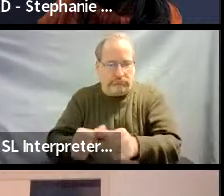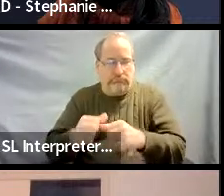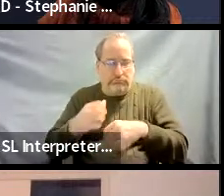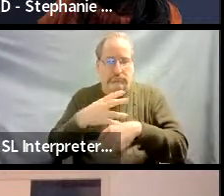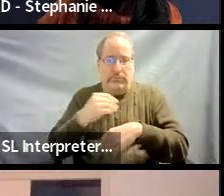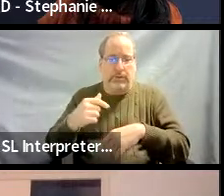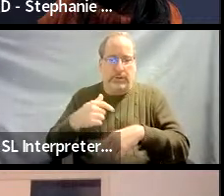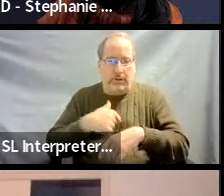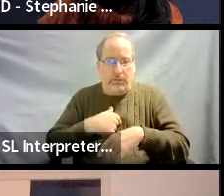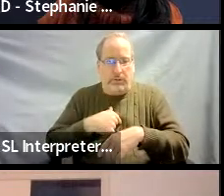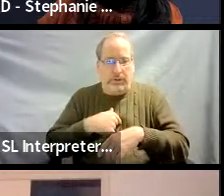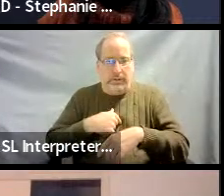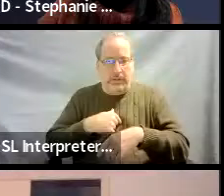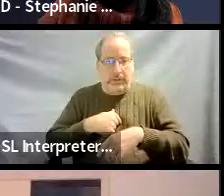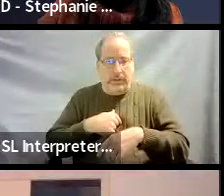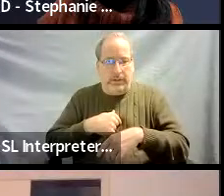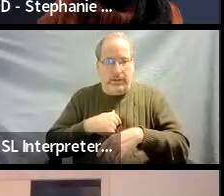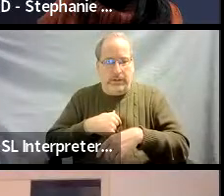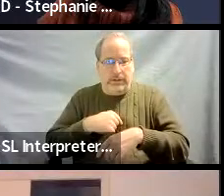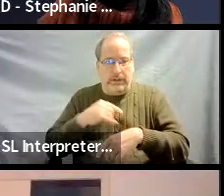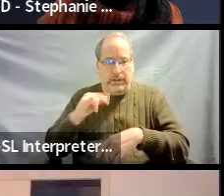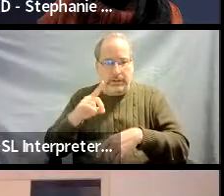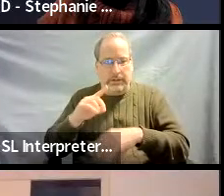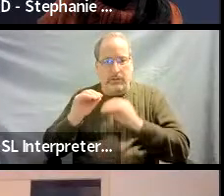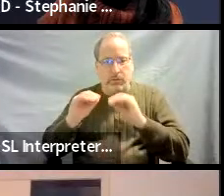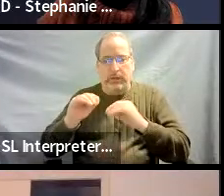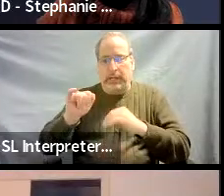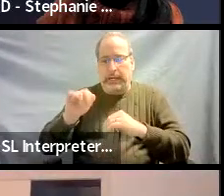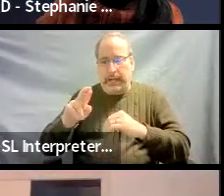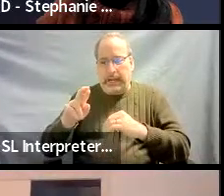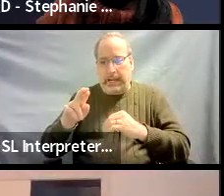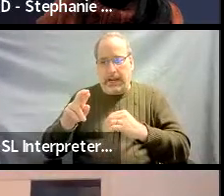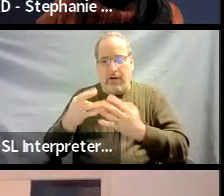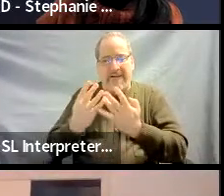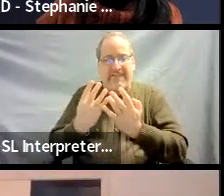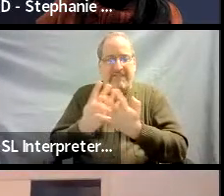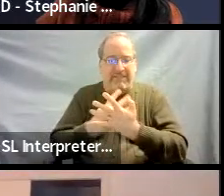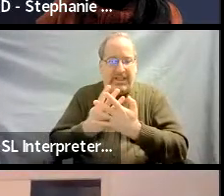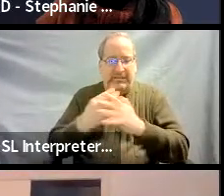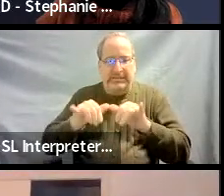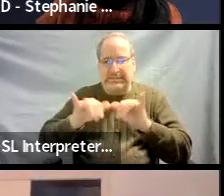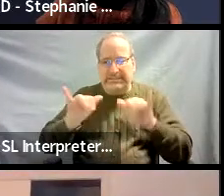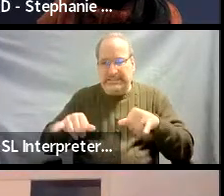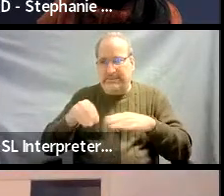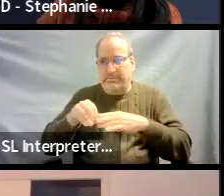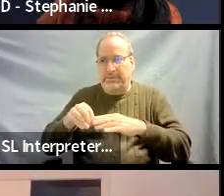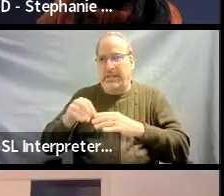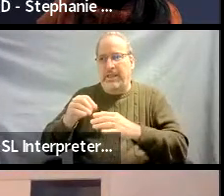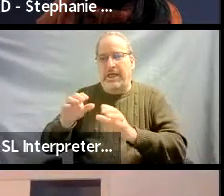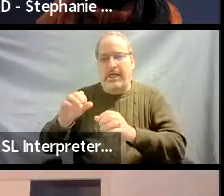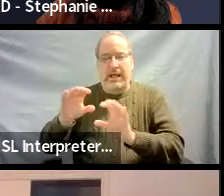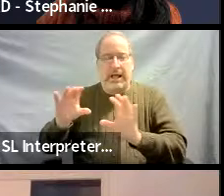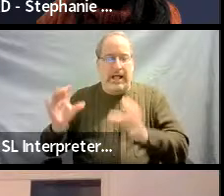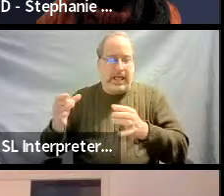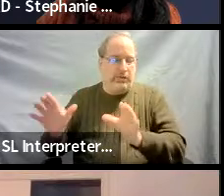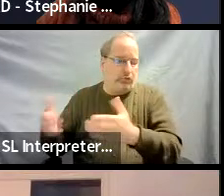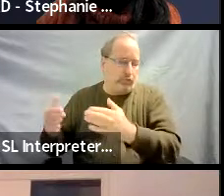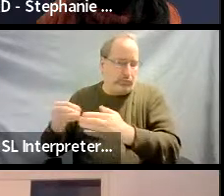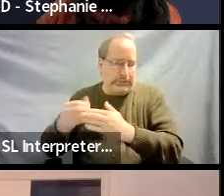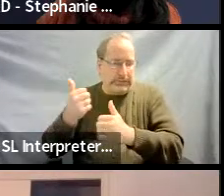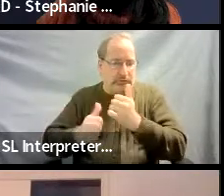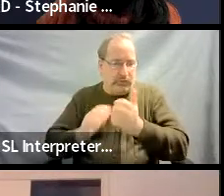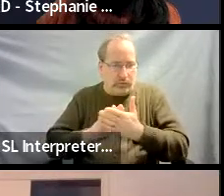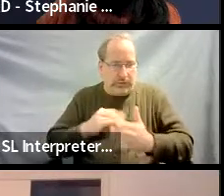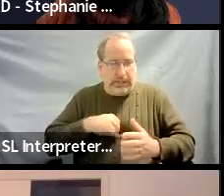we installed standalone air filtration units in about half of the classrooms at the school. And we set up